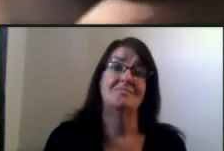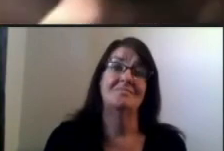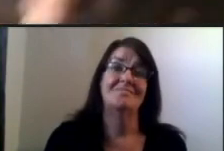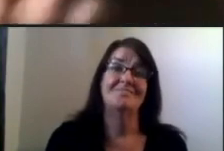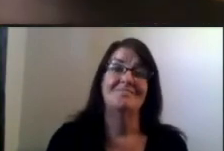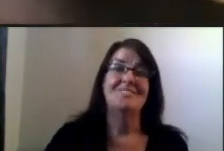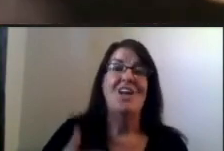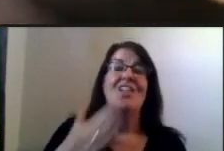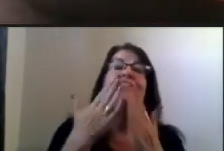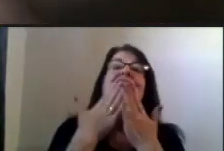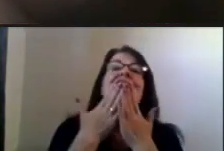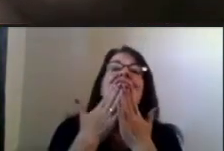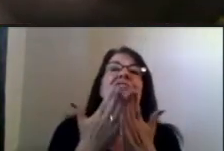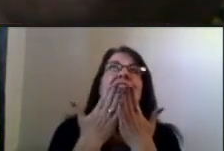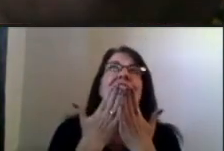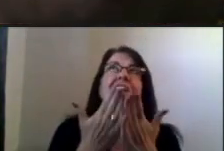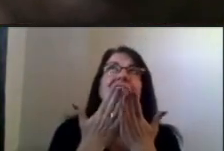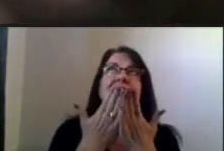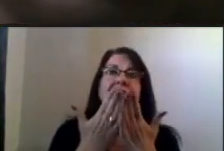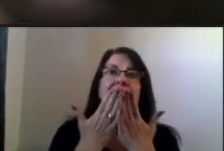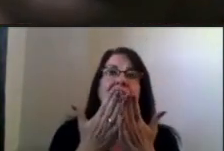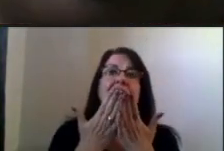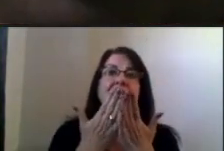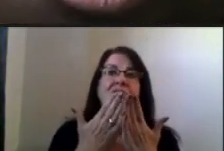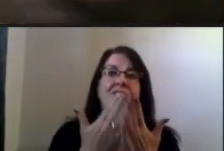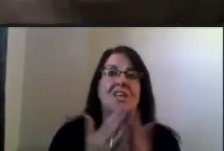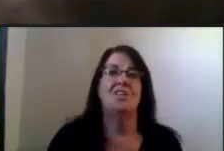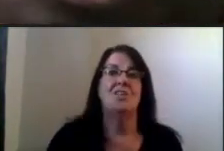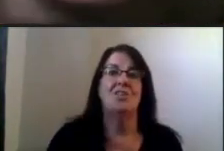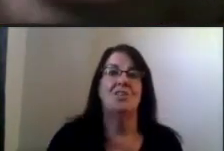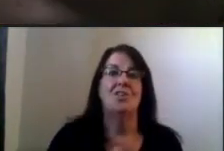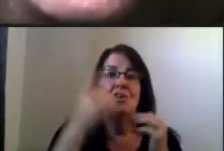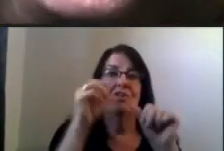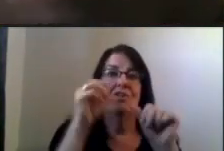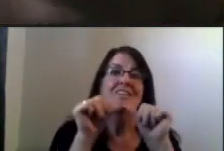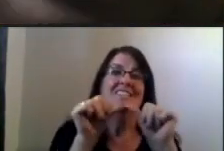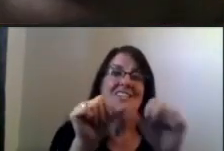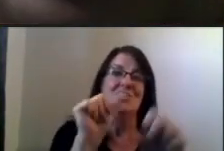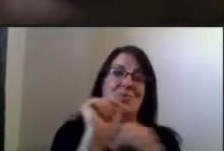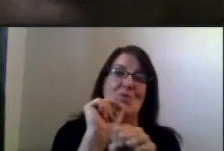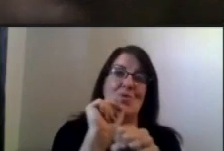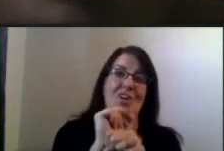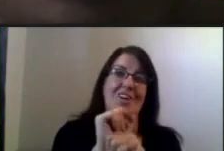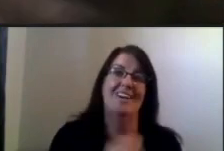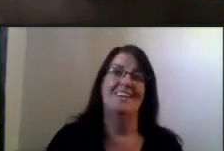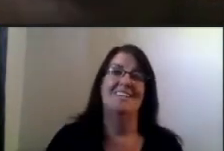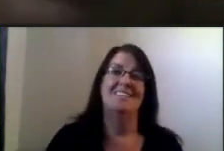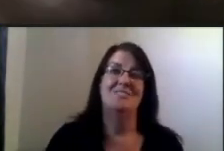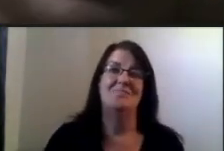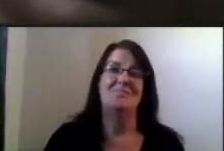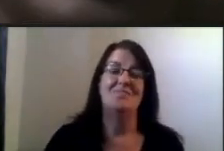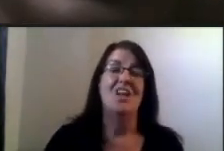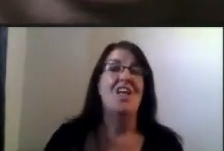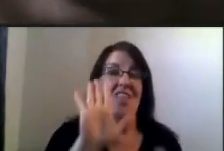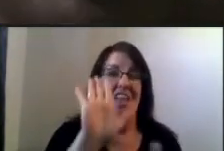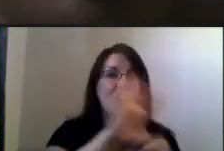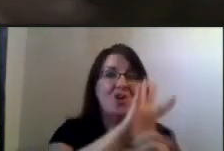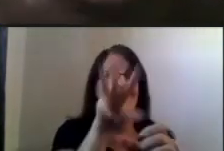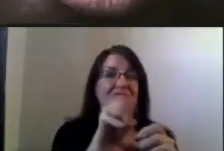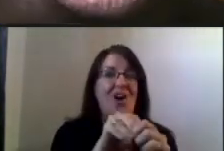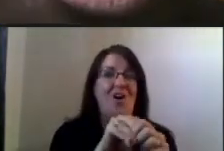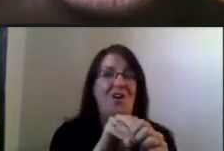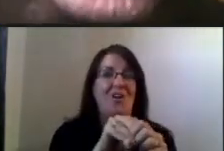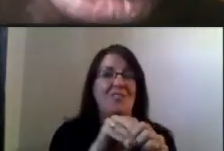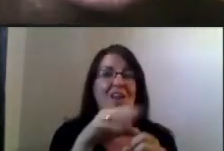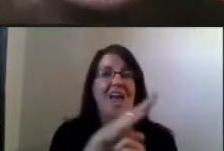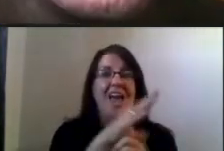Oh my God. Thank you for the ongoing work that you have been involved in and the